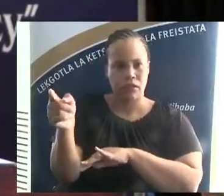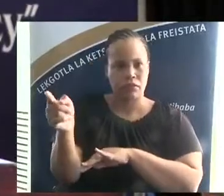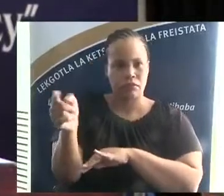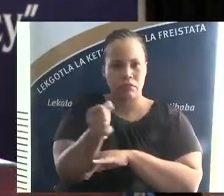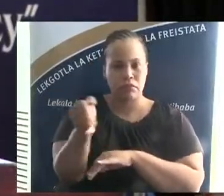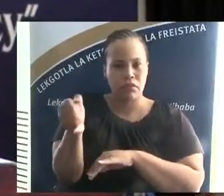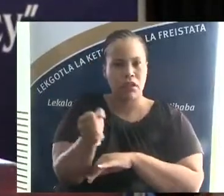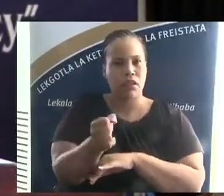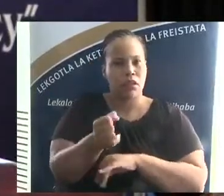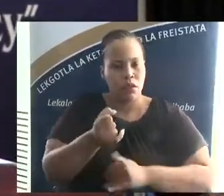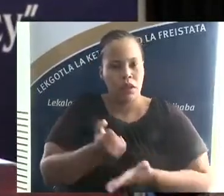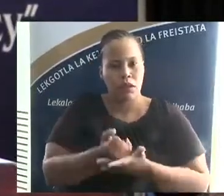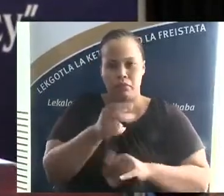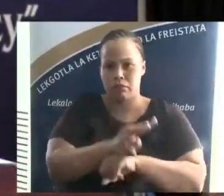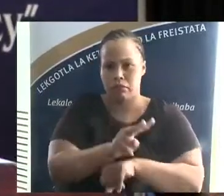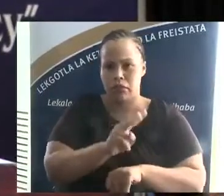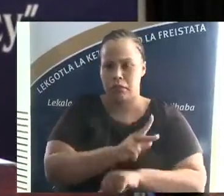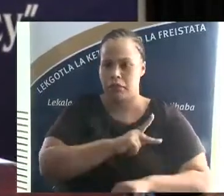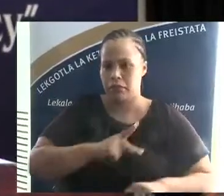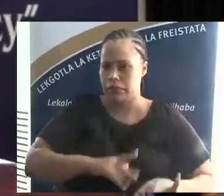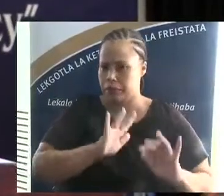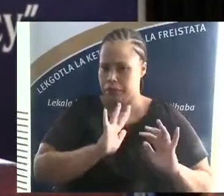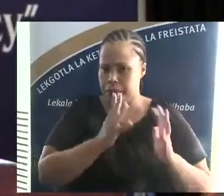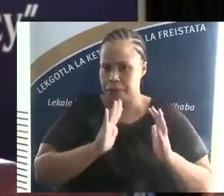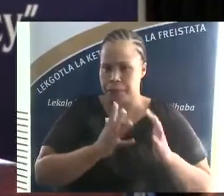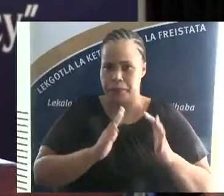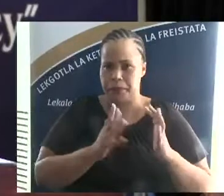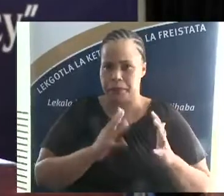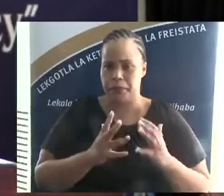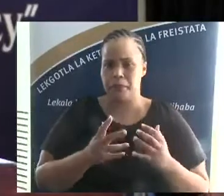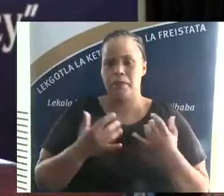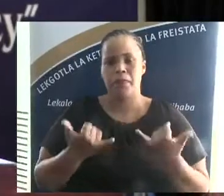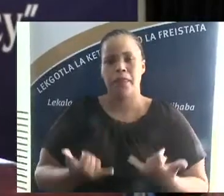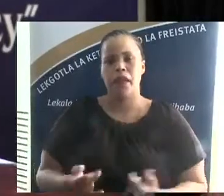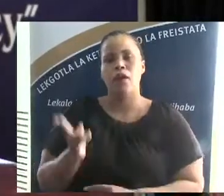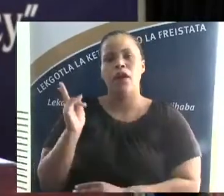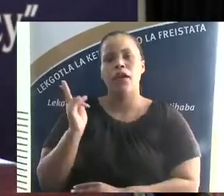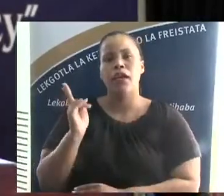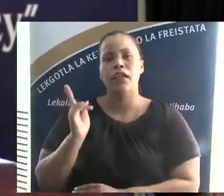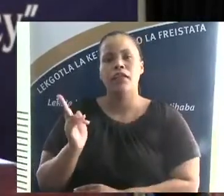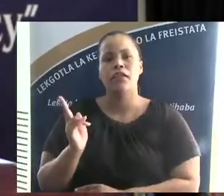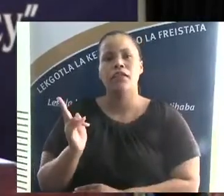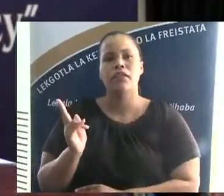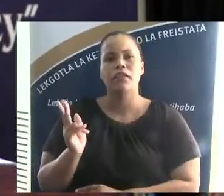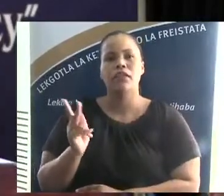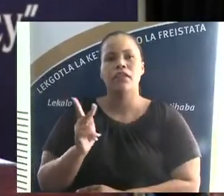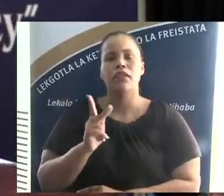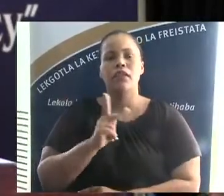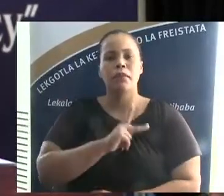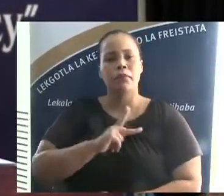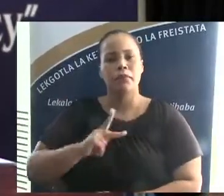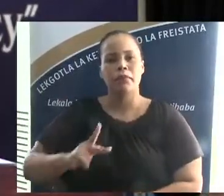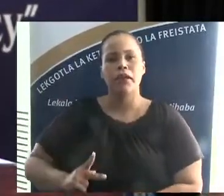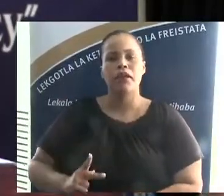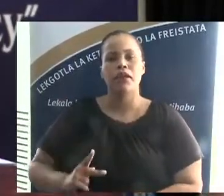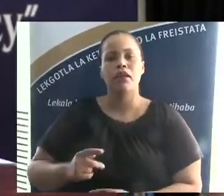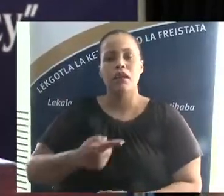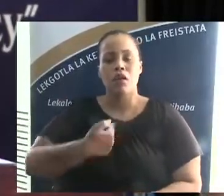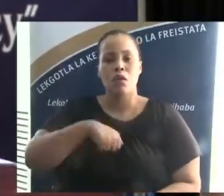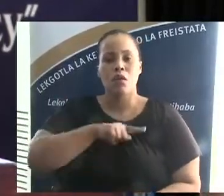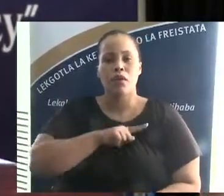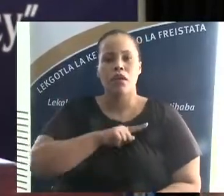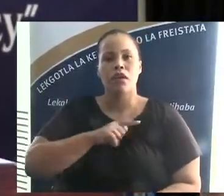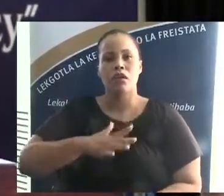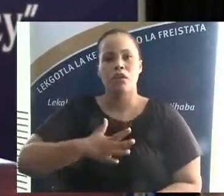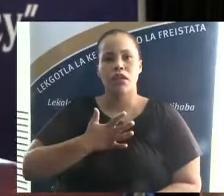oversight role, Honourable Premier. This, once again, Honourable Premier, Honourable Speaker, we